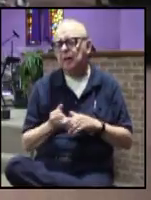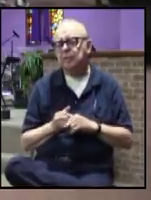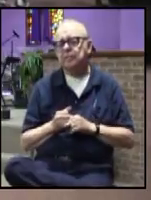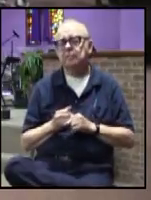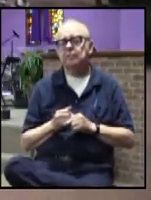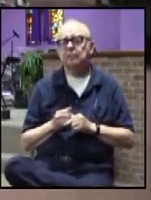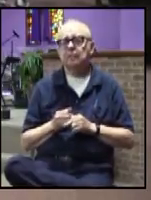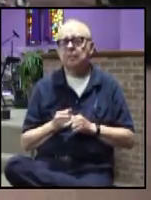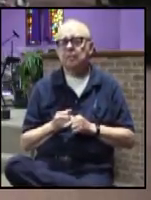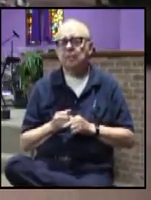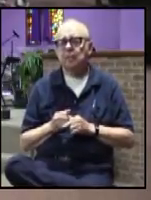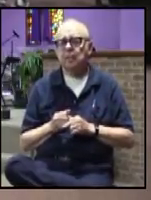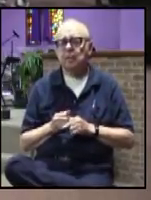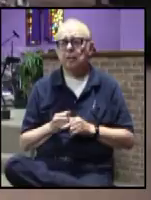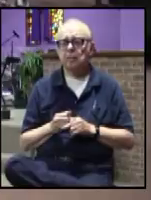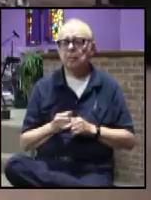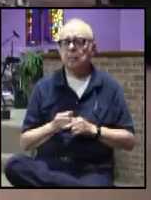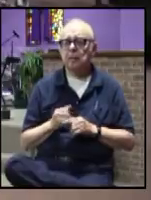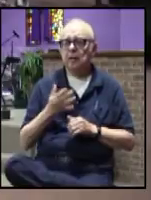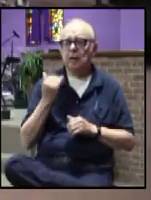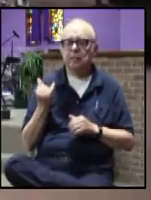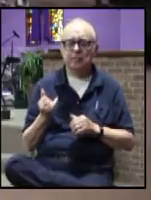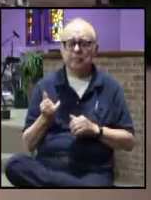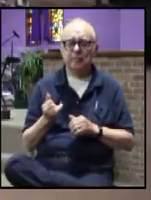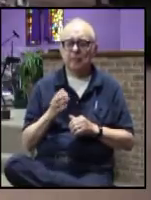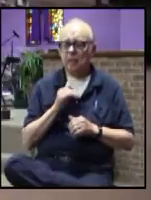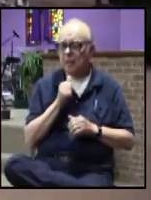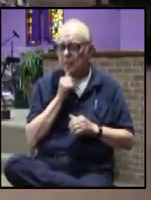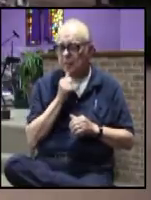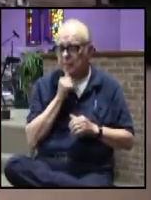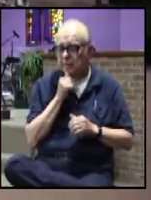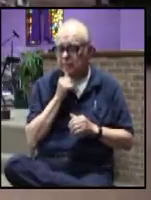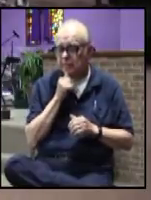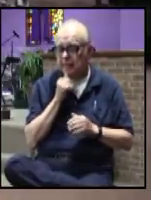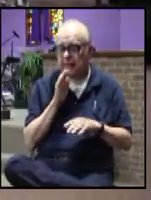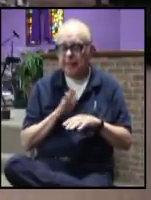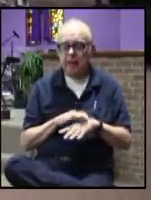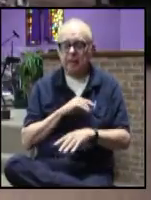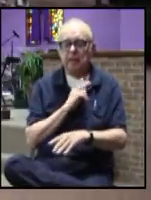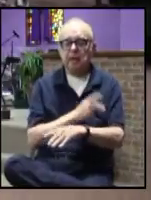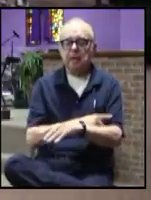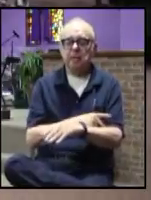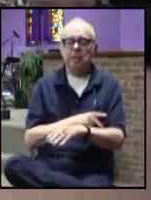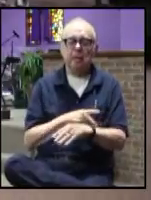Because it's better to be patient than powerful. Proverbs